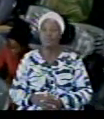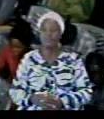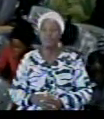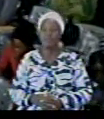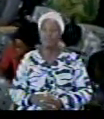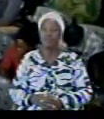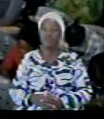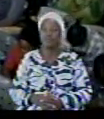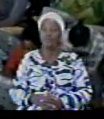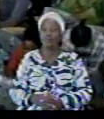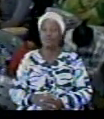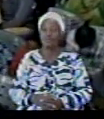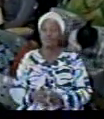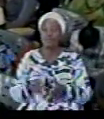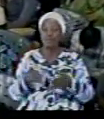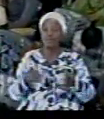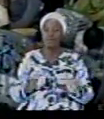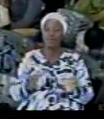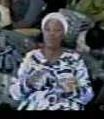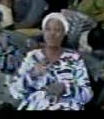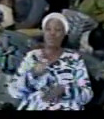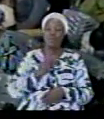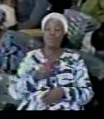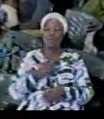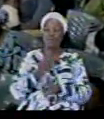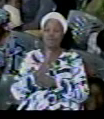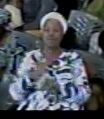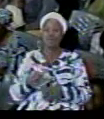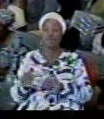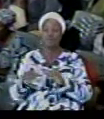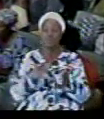Let our counselors please go around very quickly.